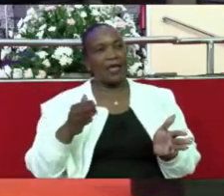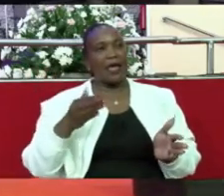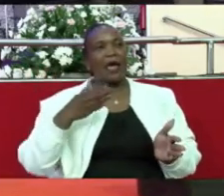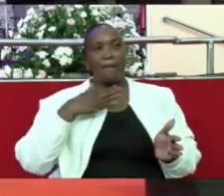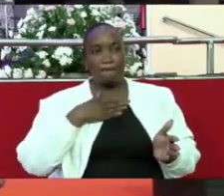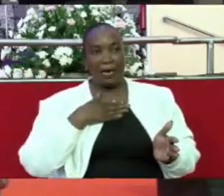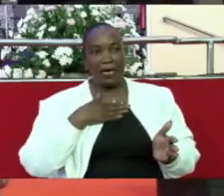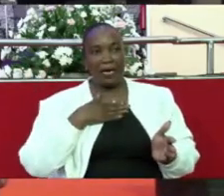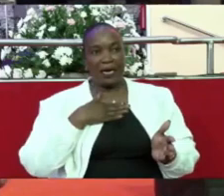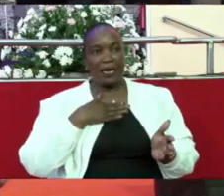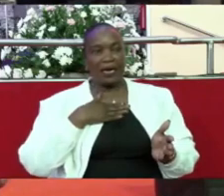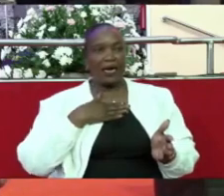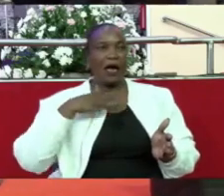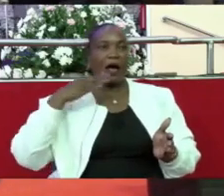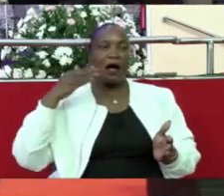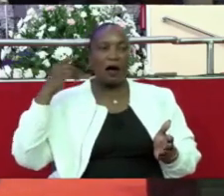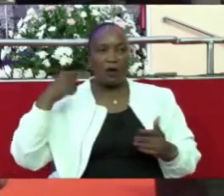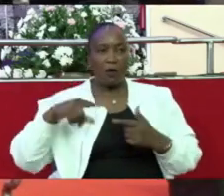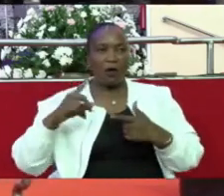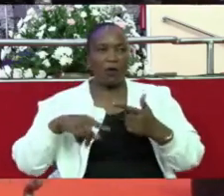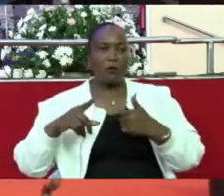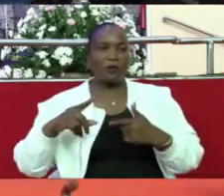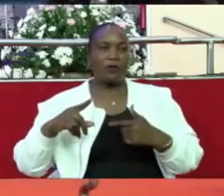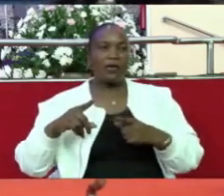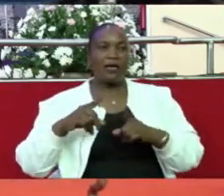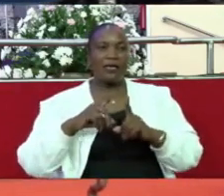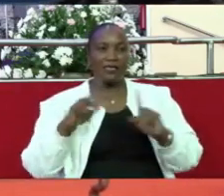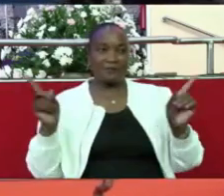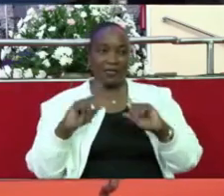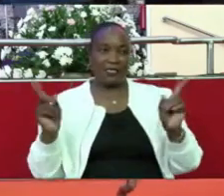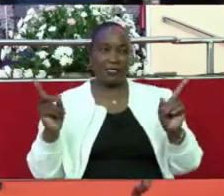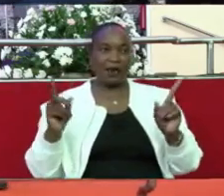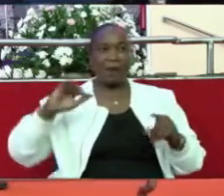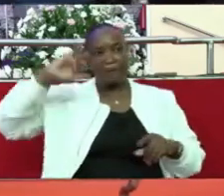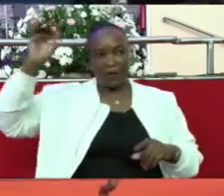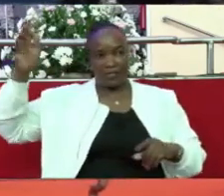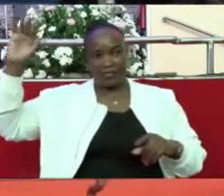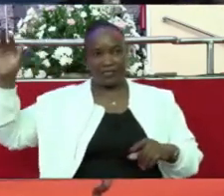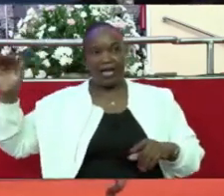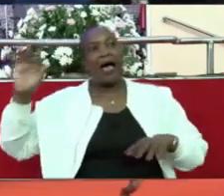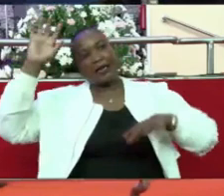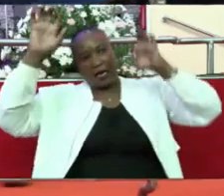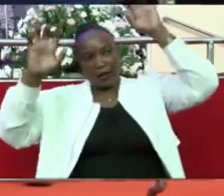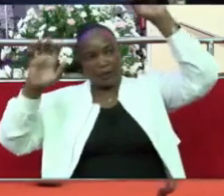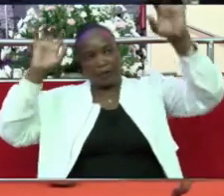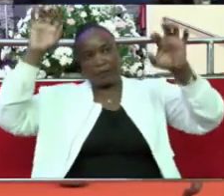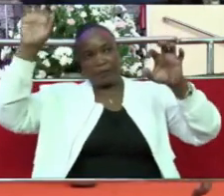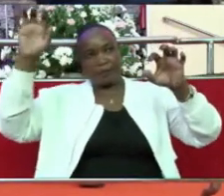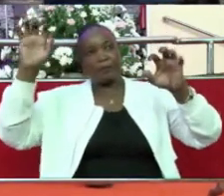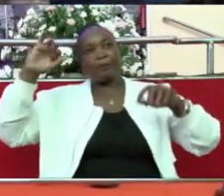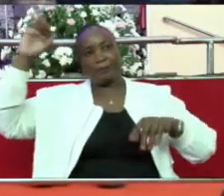Not just my own mountains, but even physical mountains. One time, by the grace of